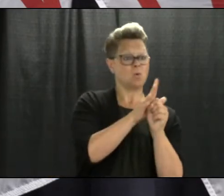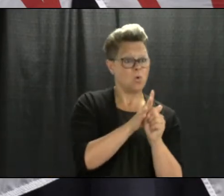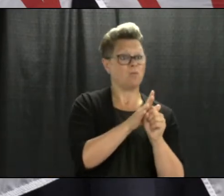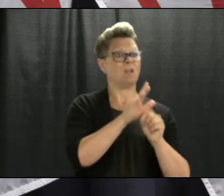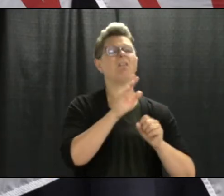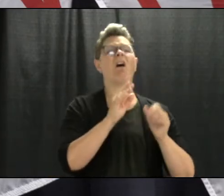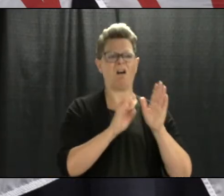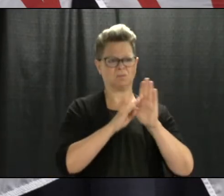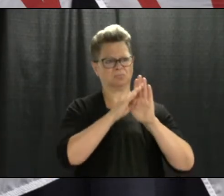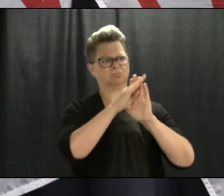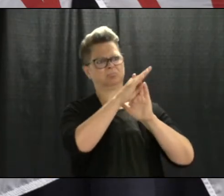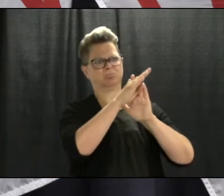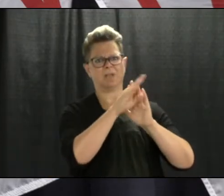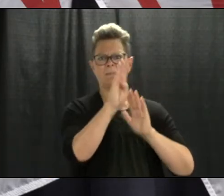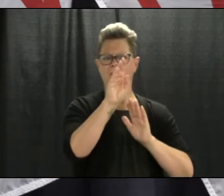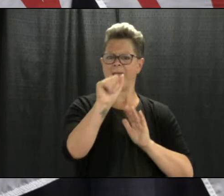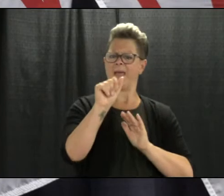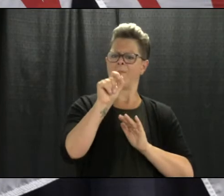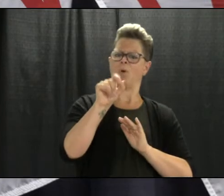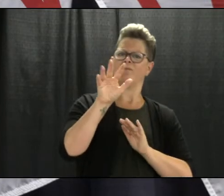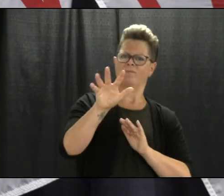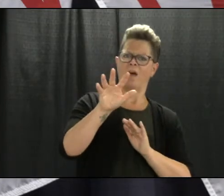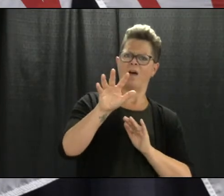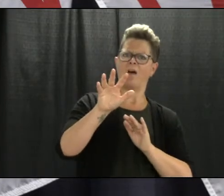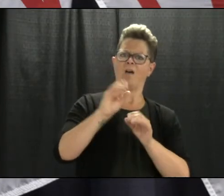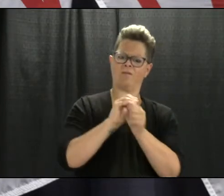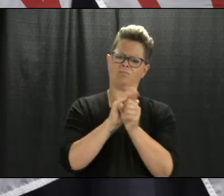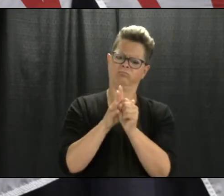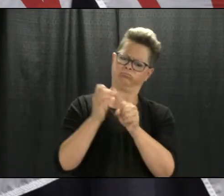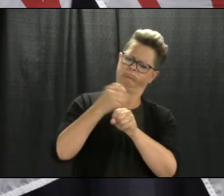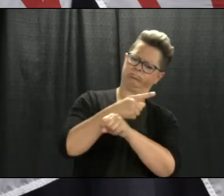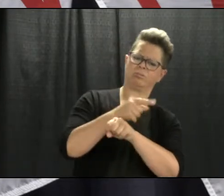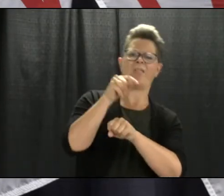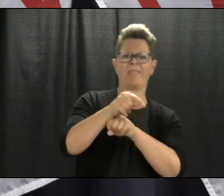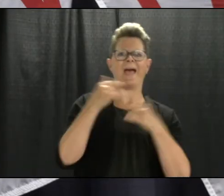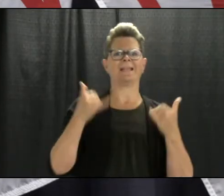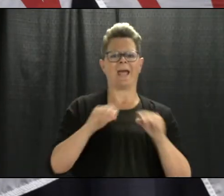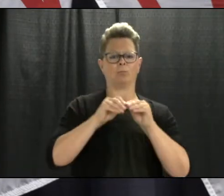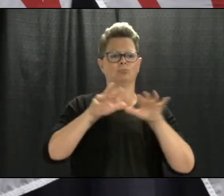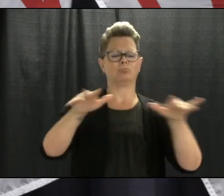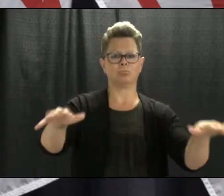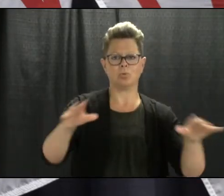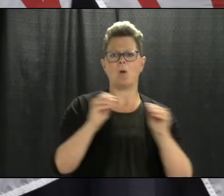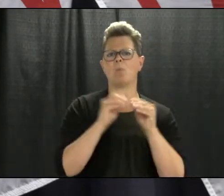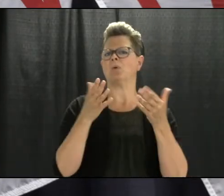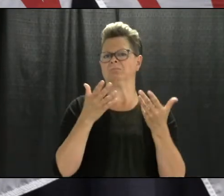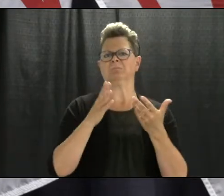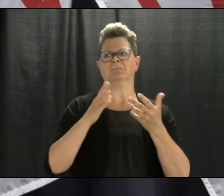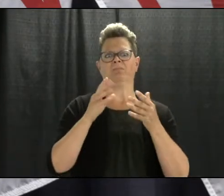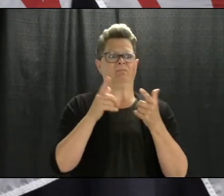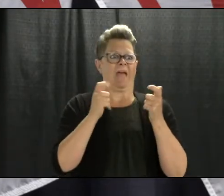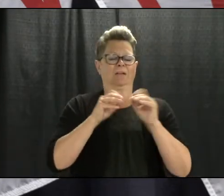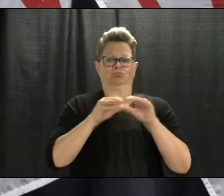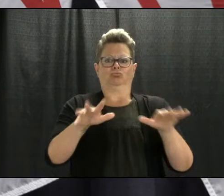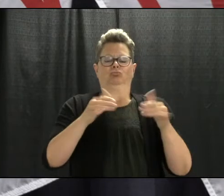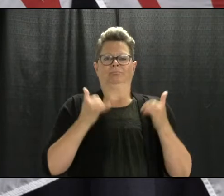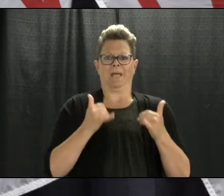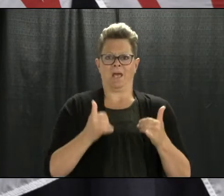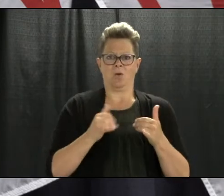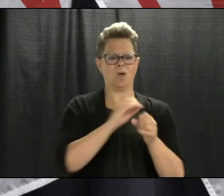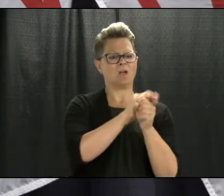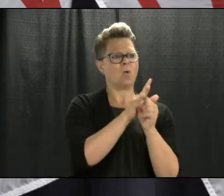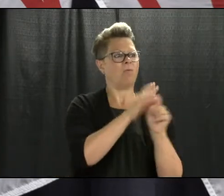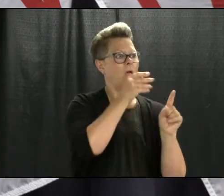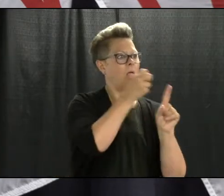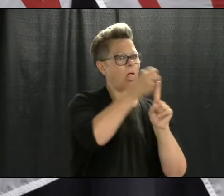our province as the BA.5 Omicron variant is now dominant and is more transmissible than previous variants. COVID-19 affects